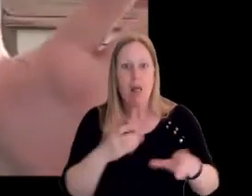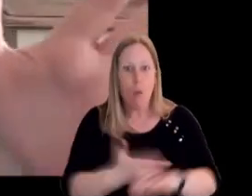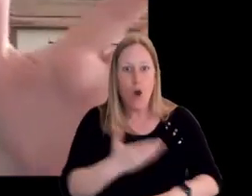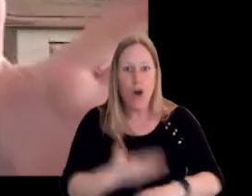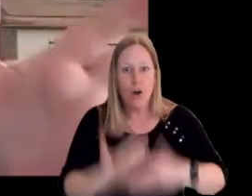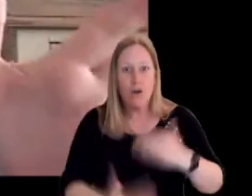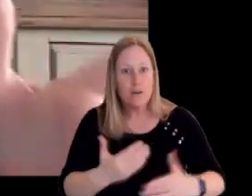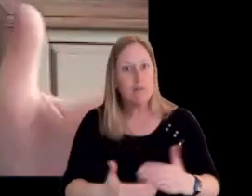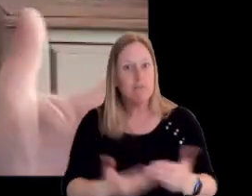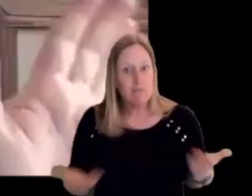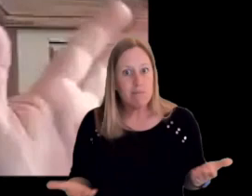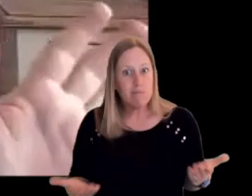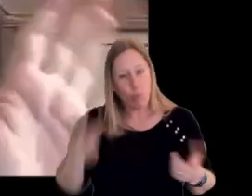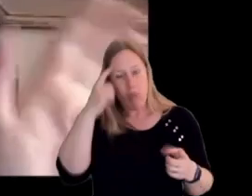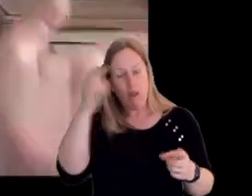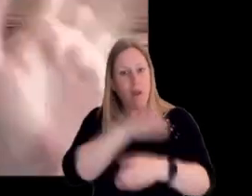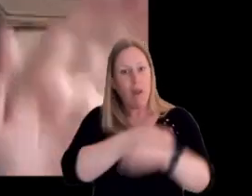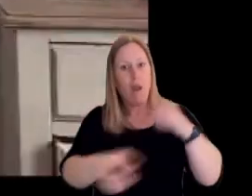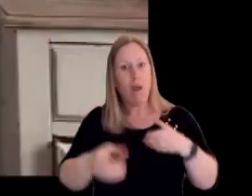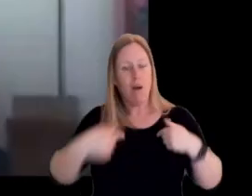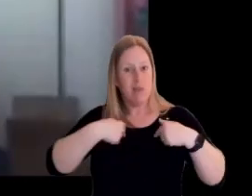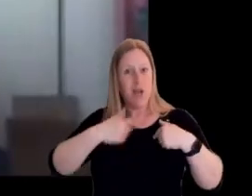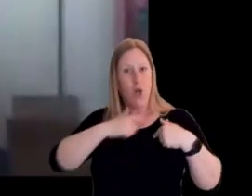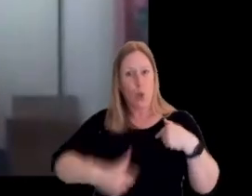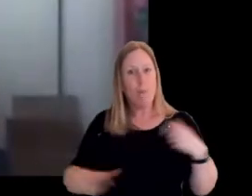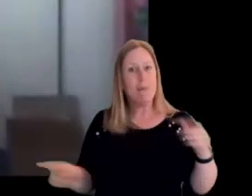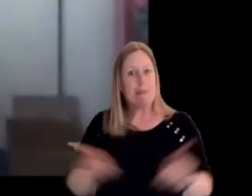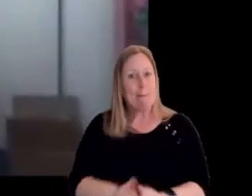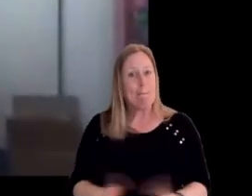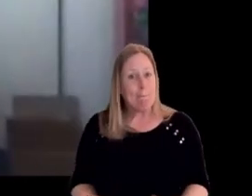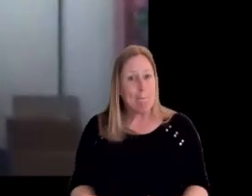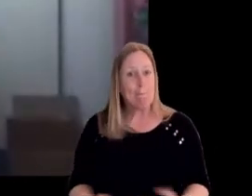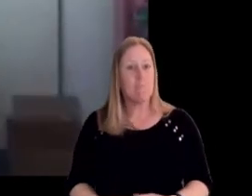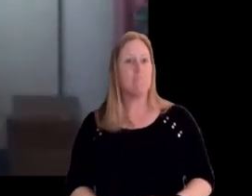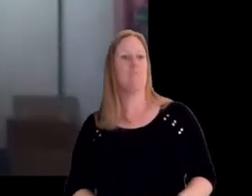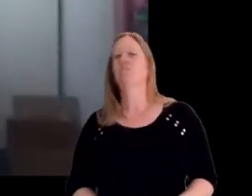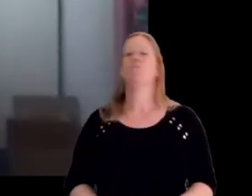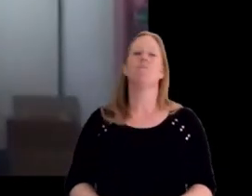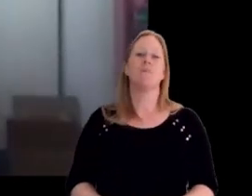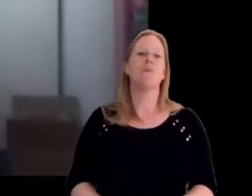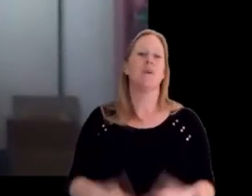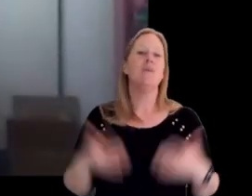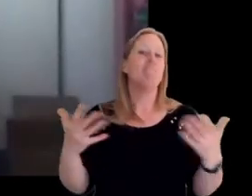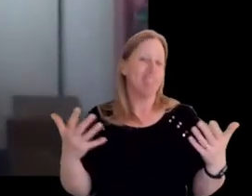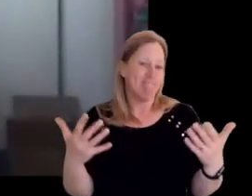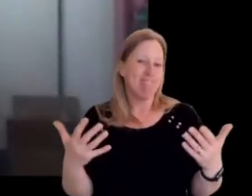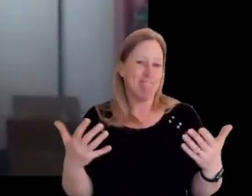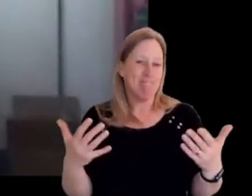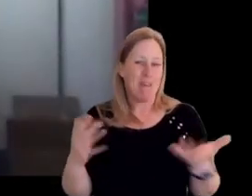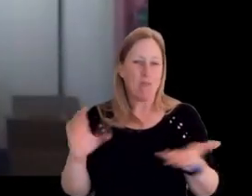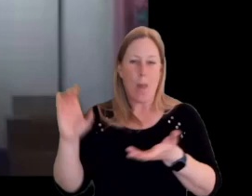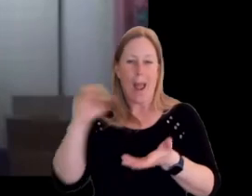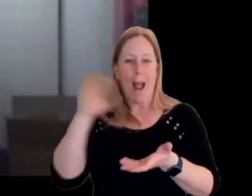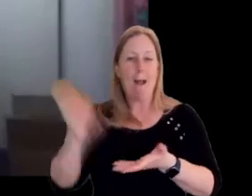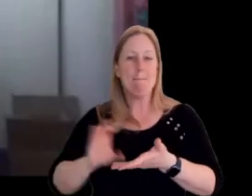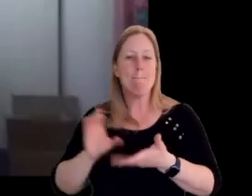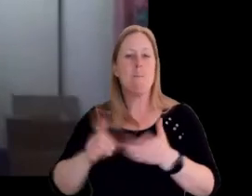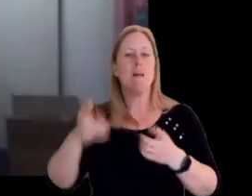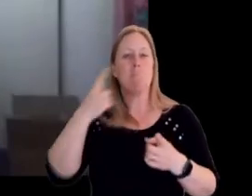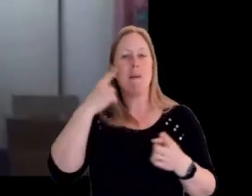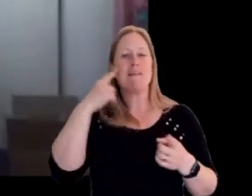function, right? Yeah. It's that kind of old pesky capitalist mentality coming in of being